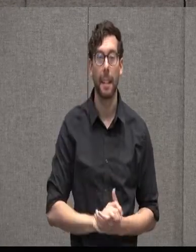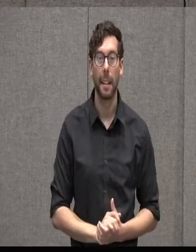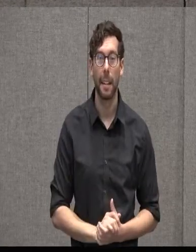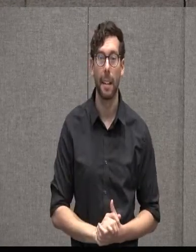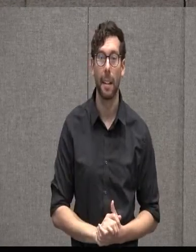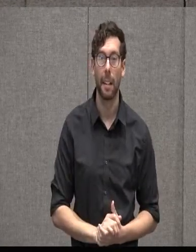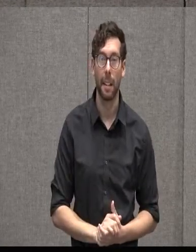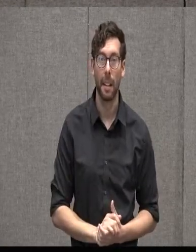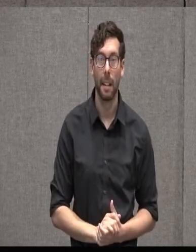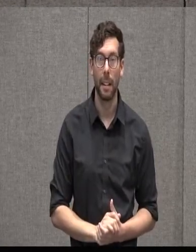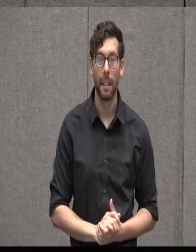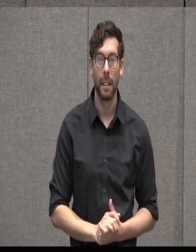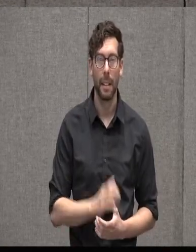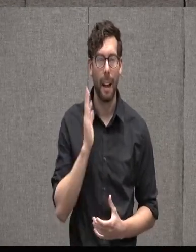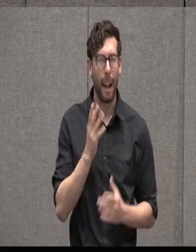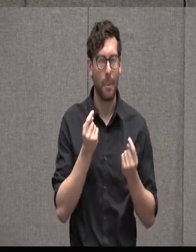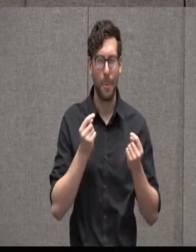happen?